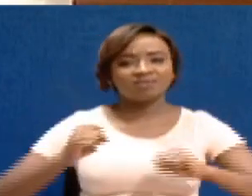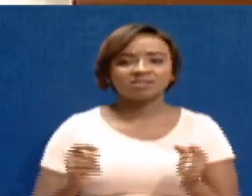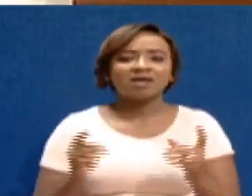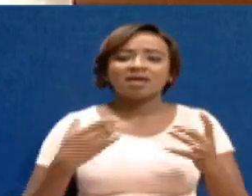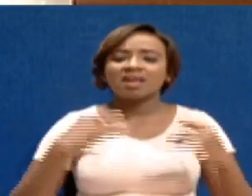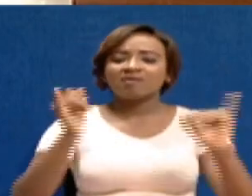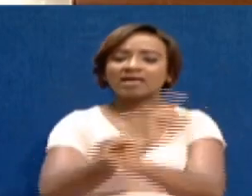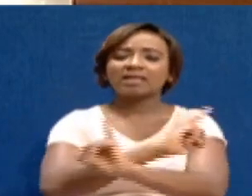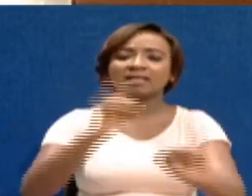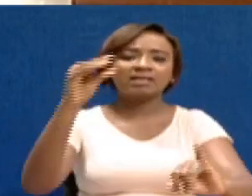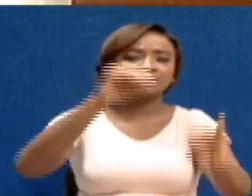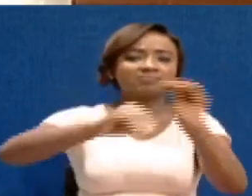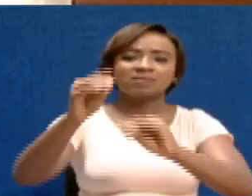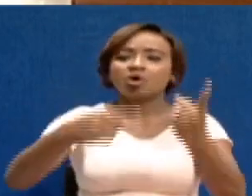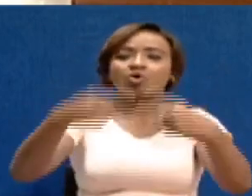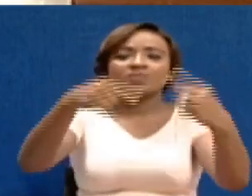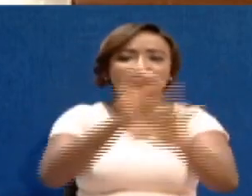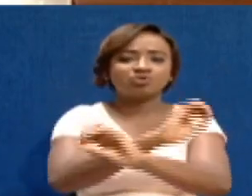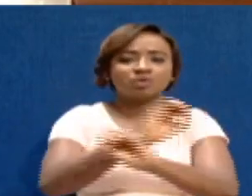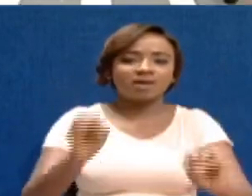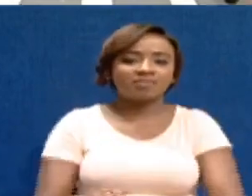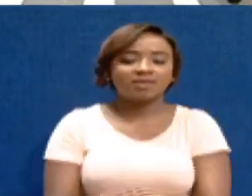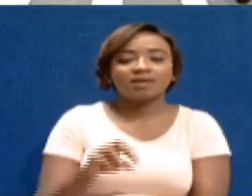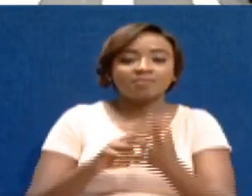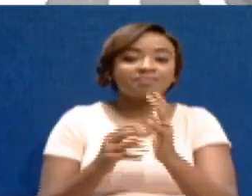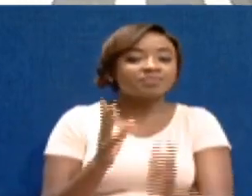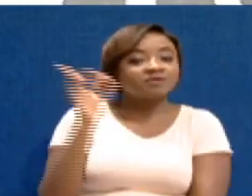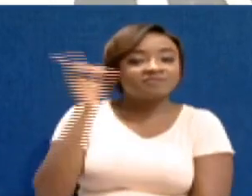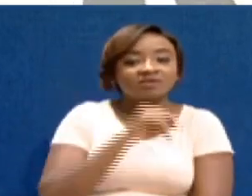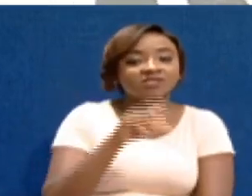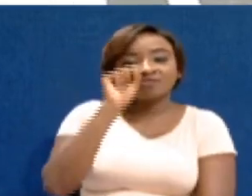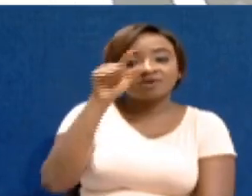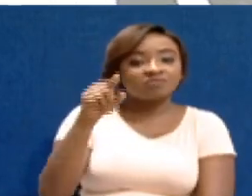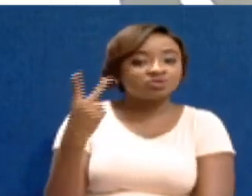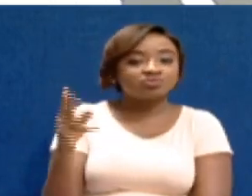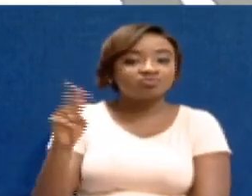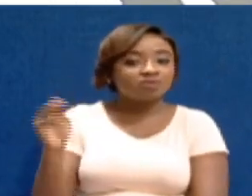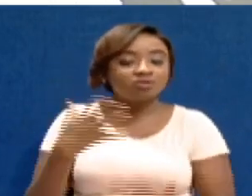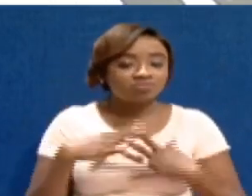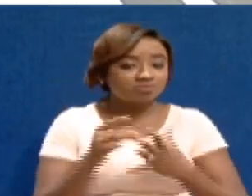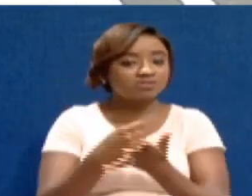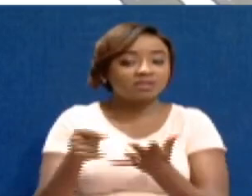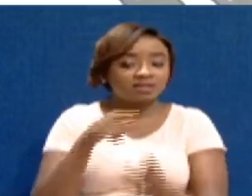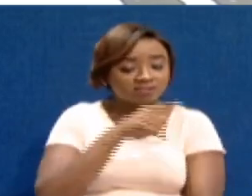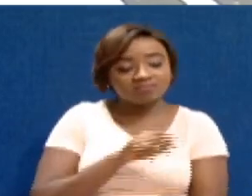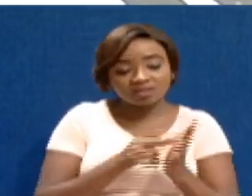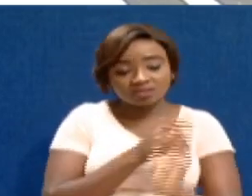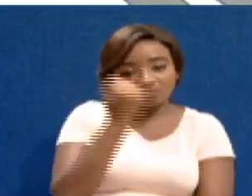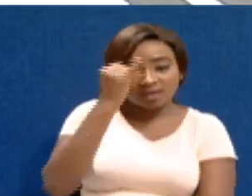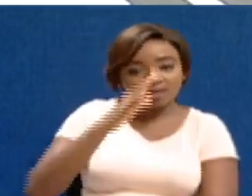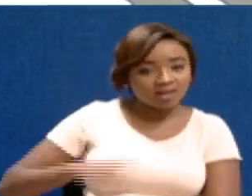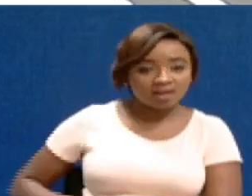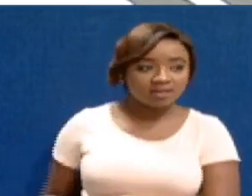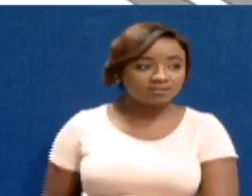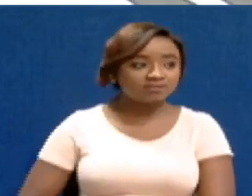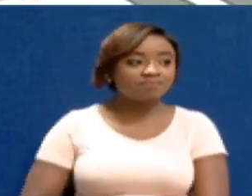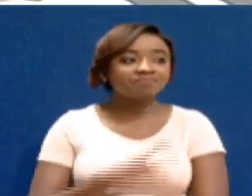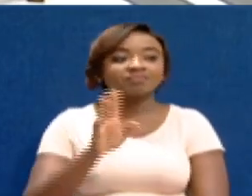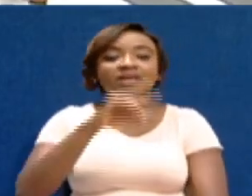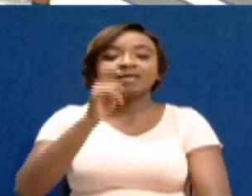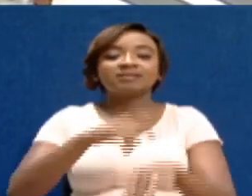only fair thing you can do is allow us a chance to now this is the time we are interrogating the document. We had no opportunity